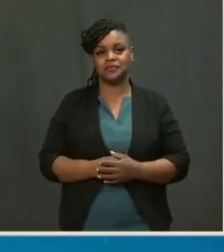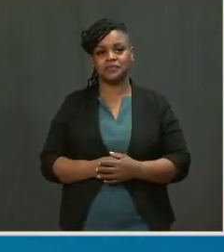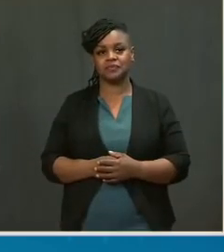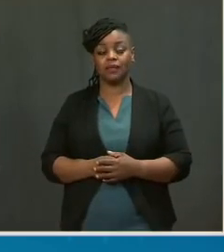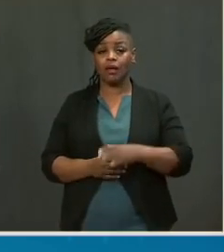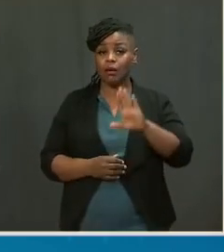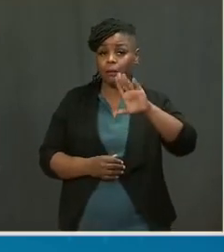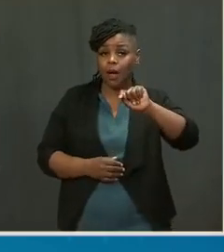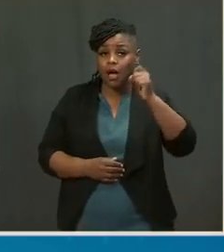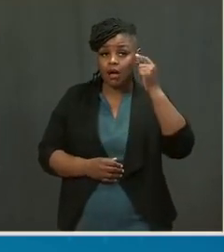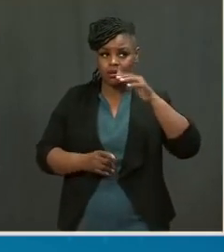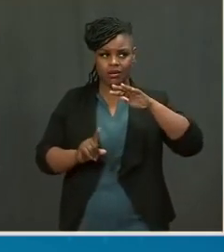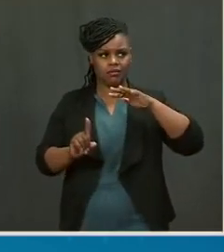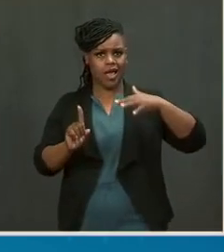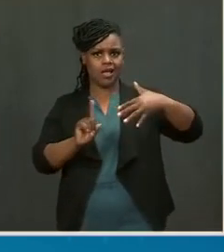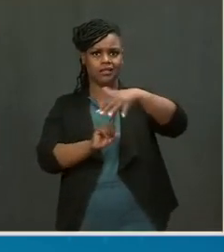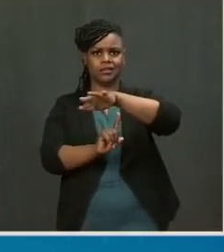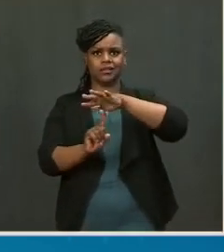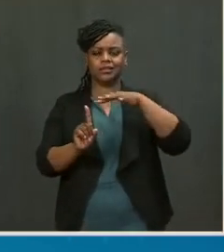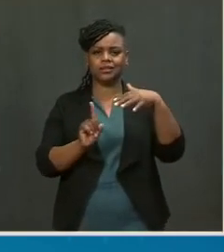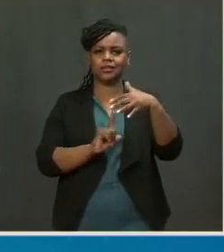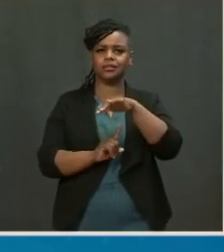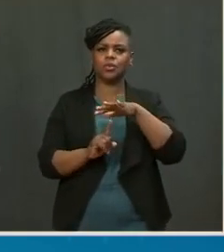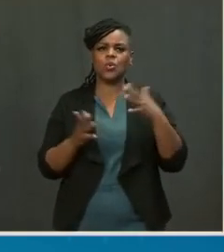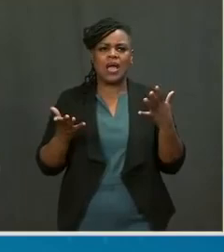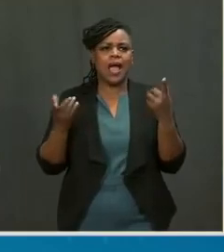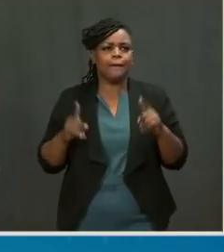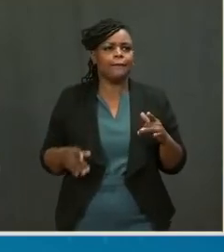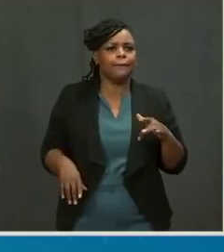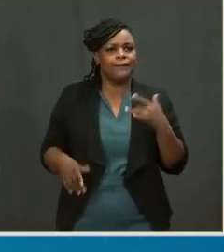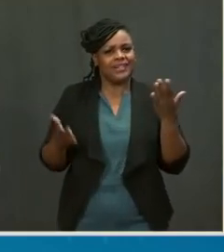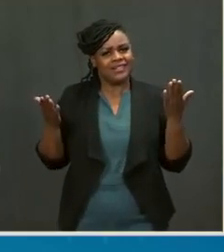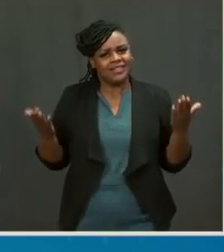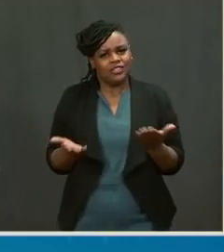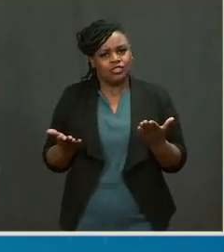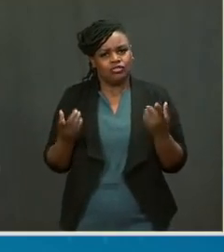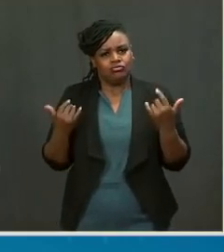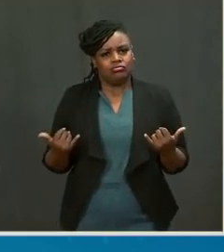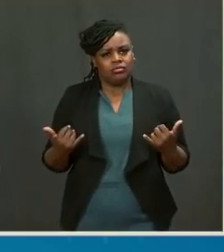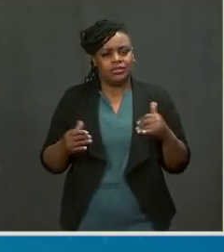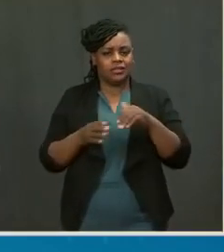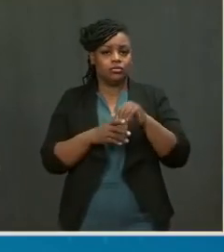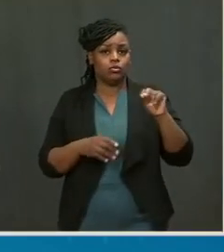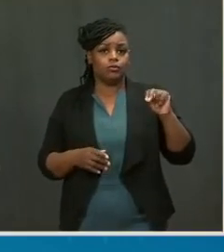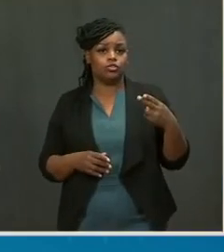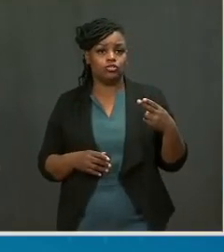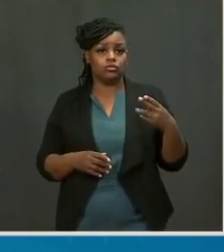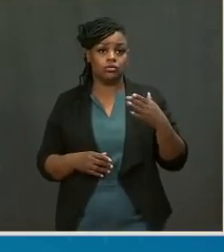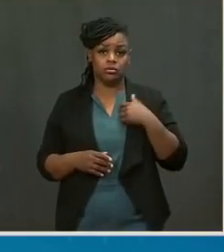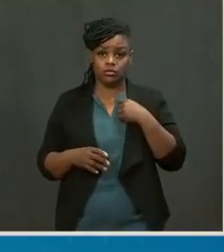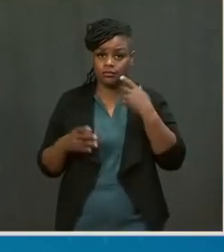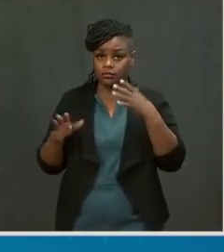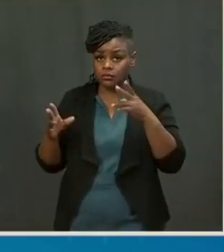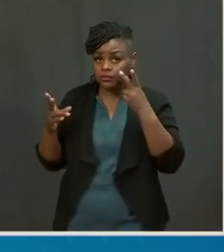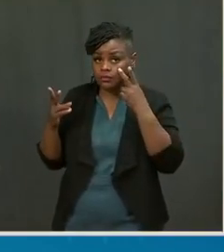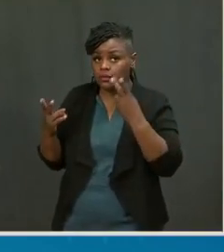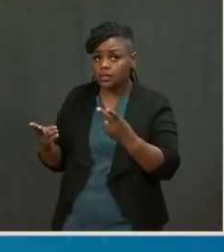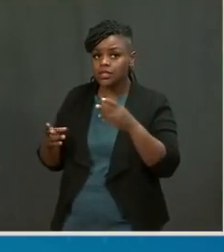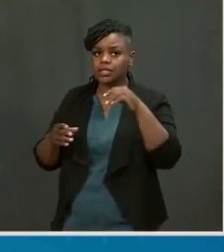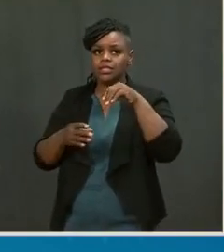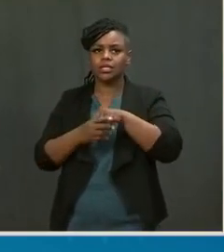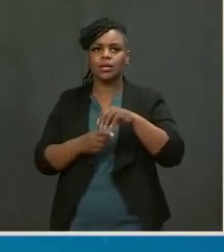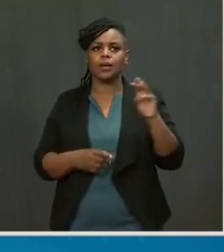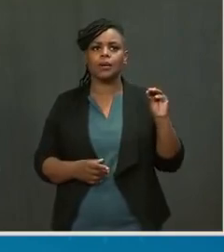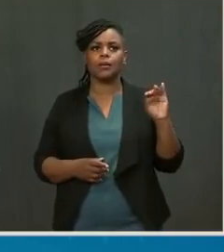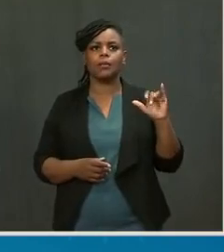of what's happening right here in this local. And I actually visited in Milwaukee, I guess well over a